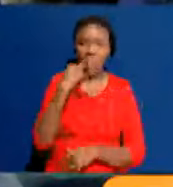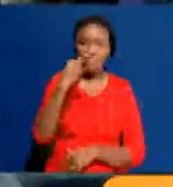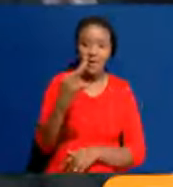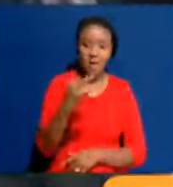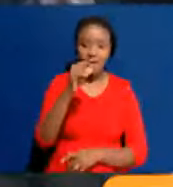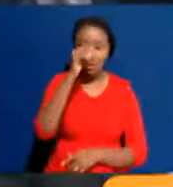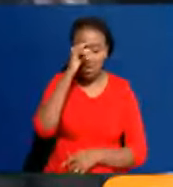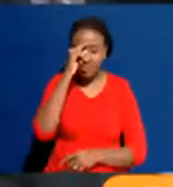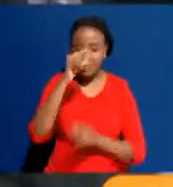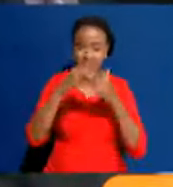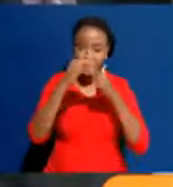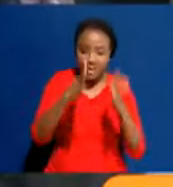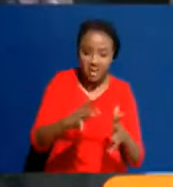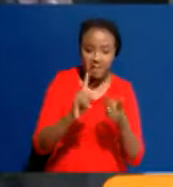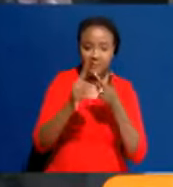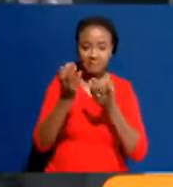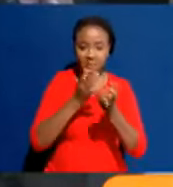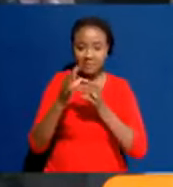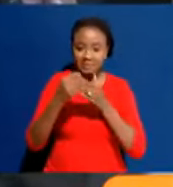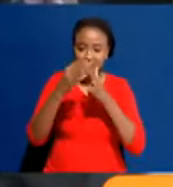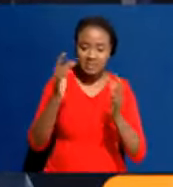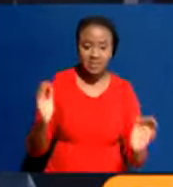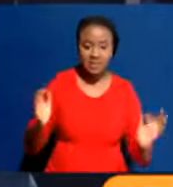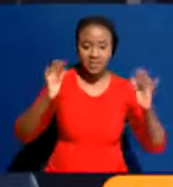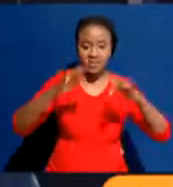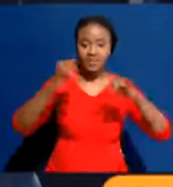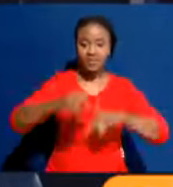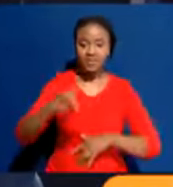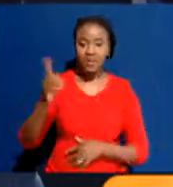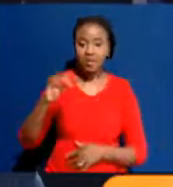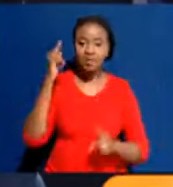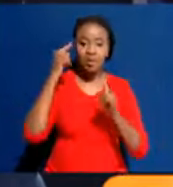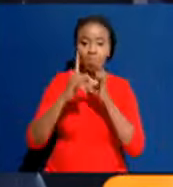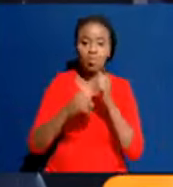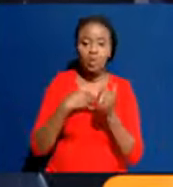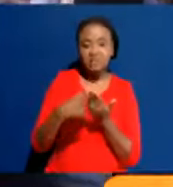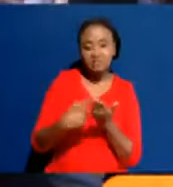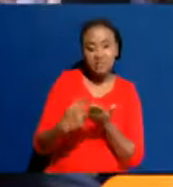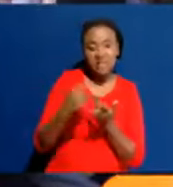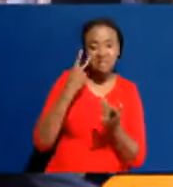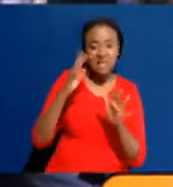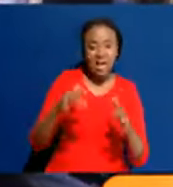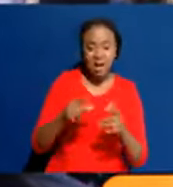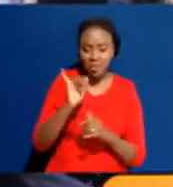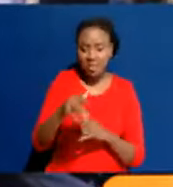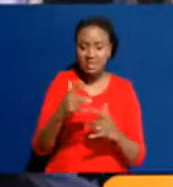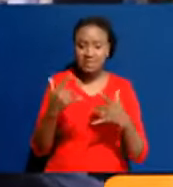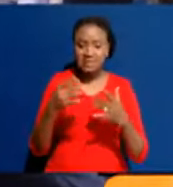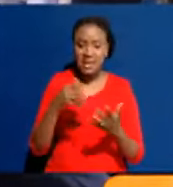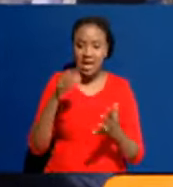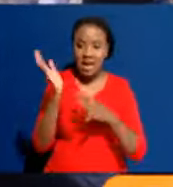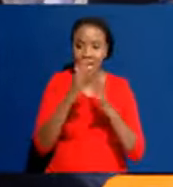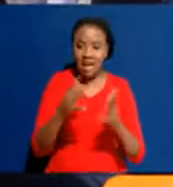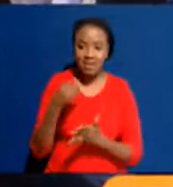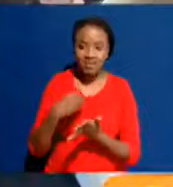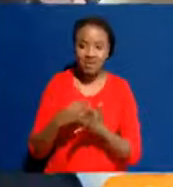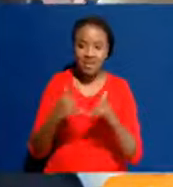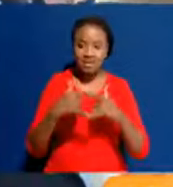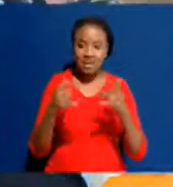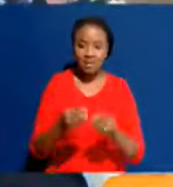business leaders have converged in the capital to discuss how to meet Africa's climate finance gap. Now, the two-day event,